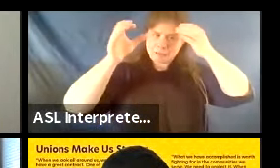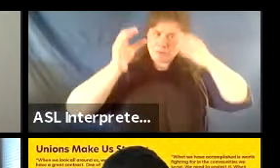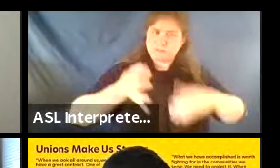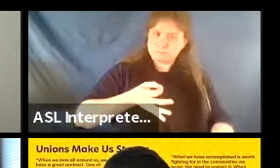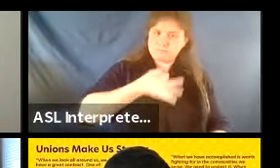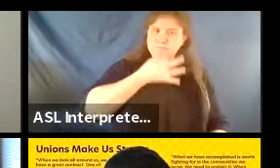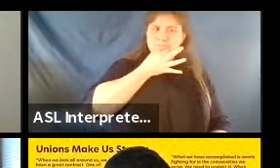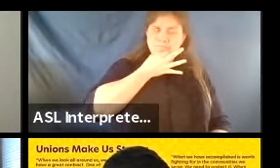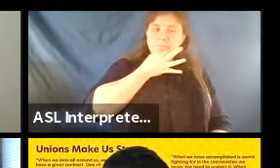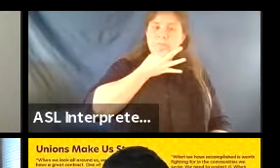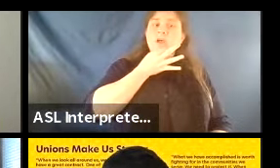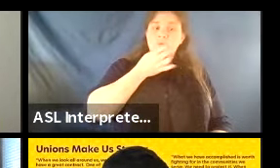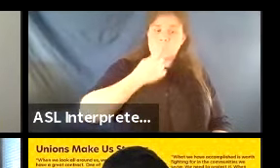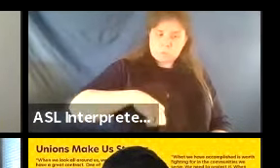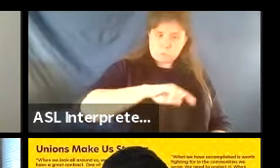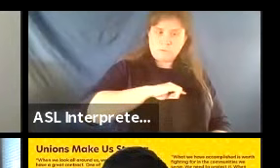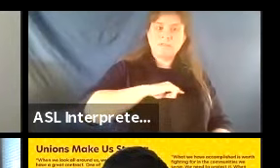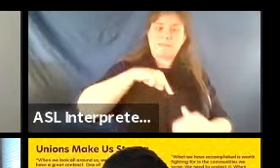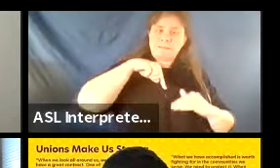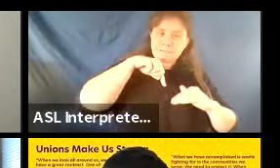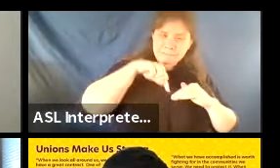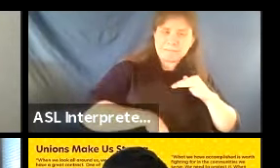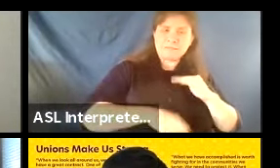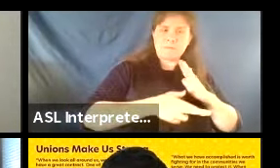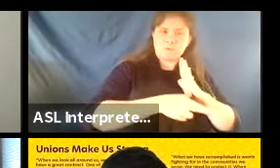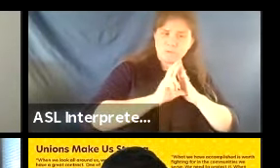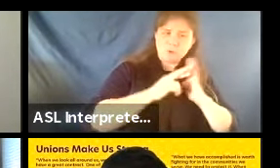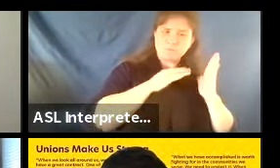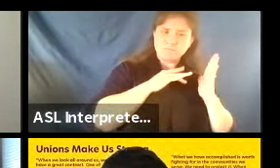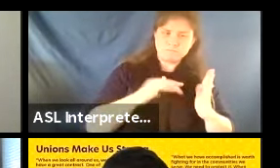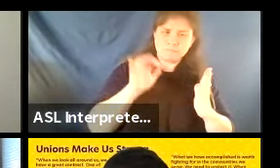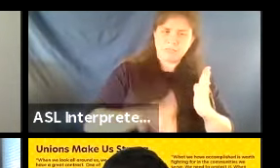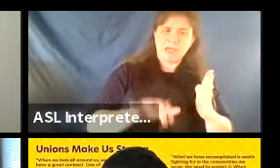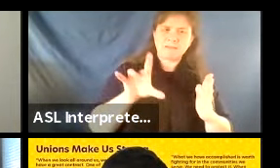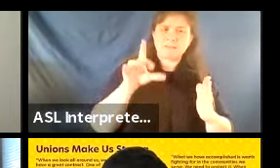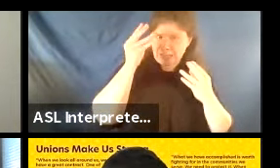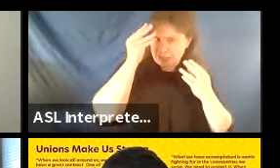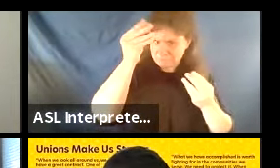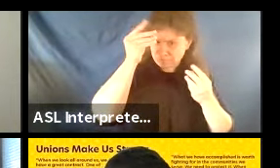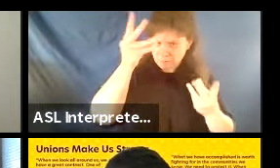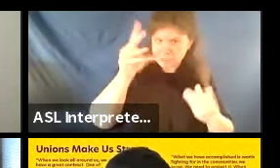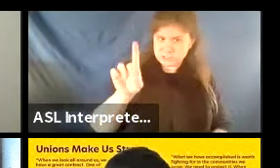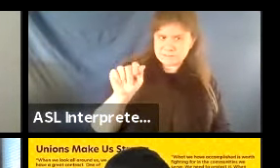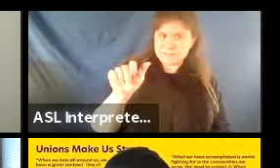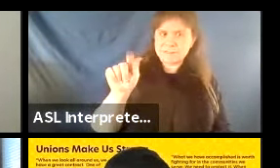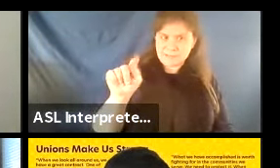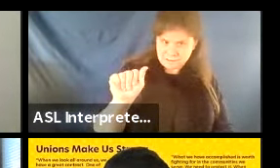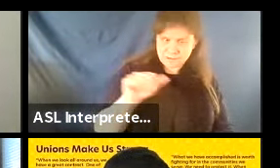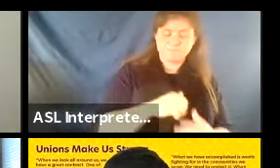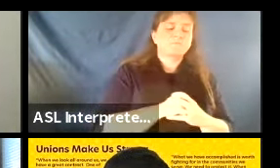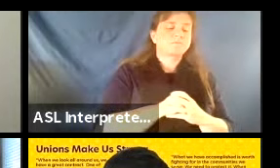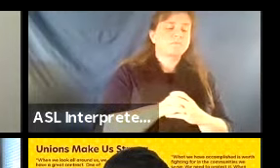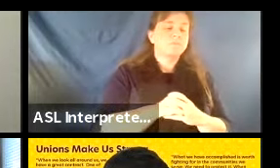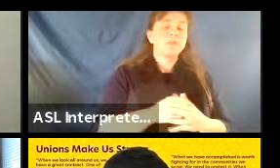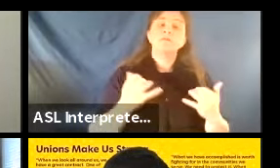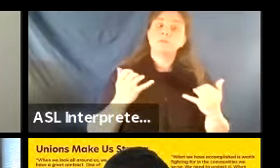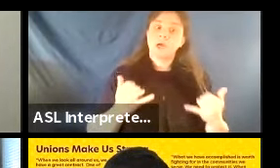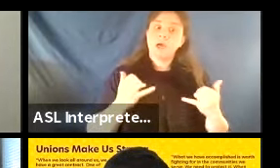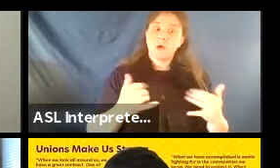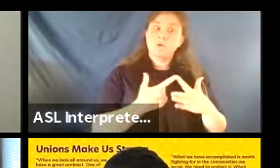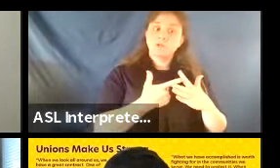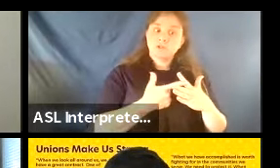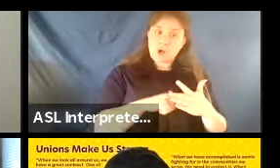an in-depth review of the data. And so as we move into this process, I want